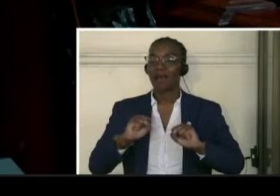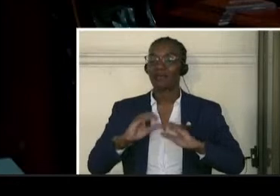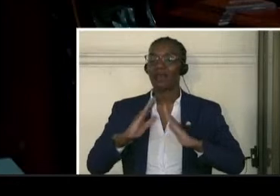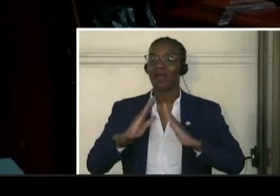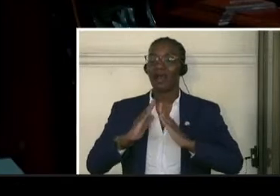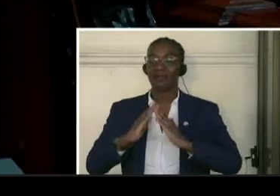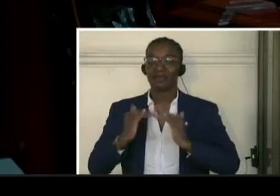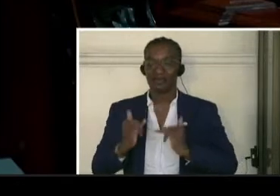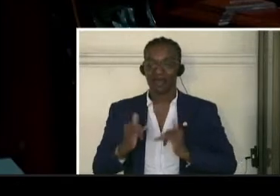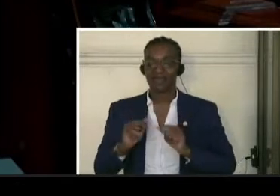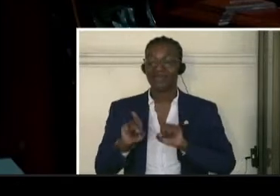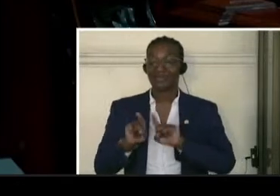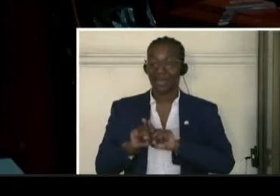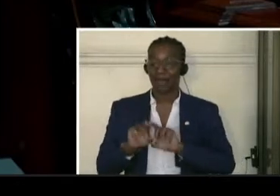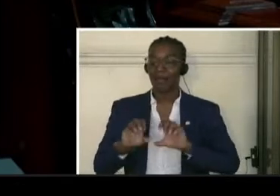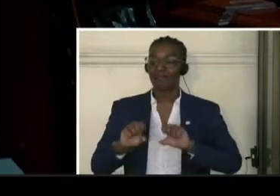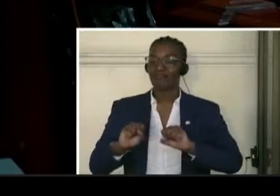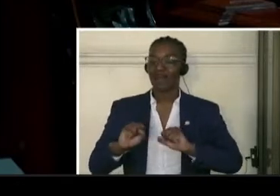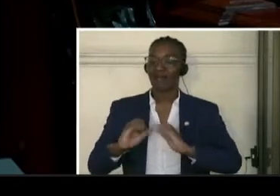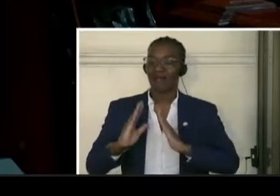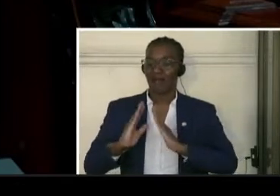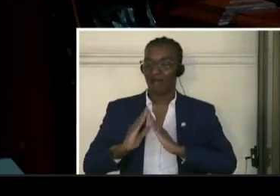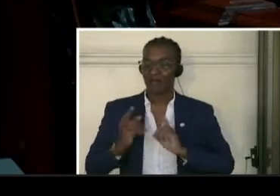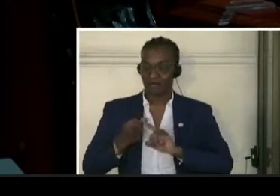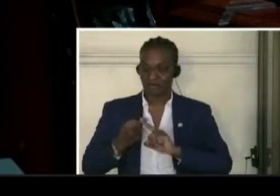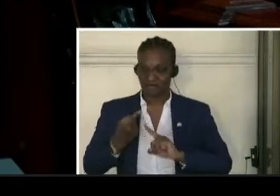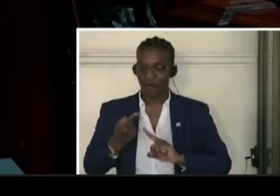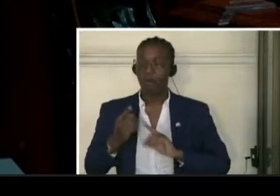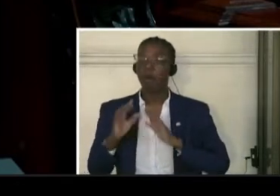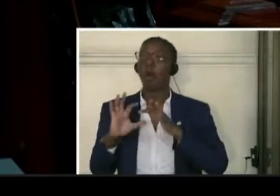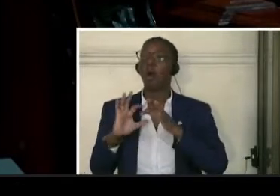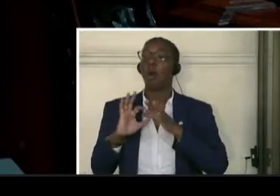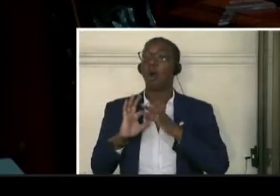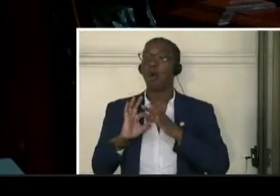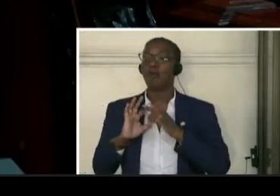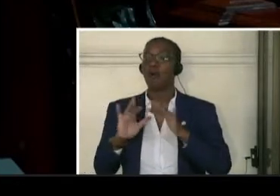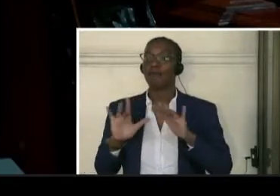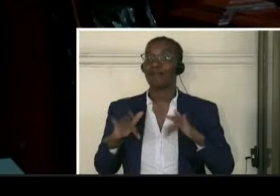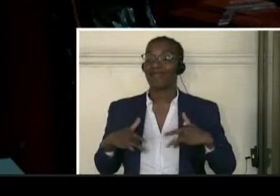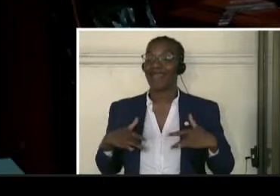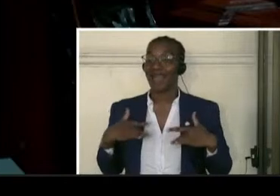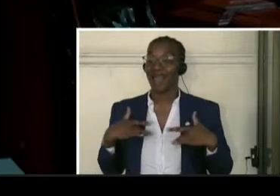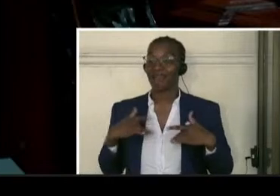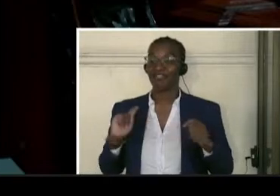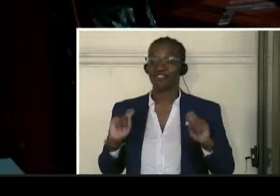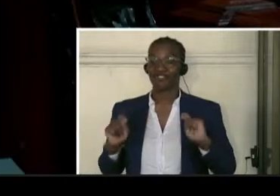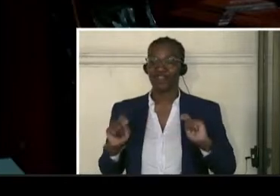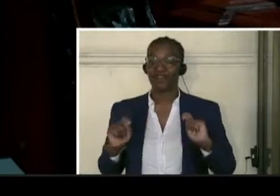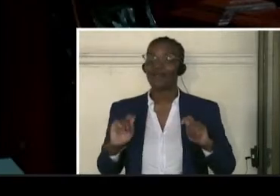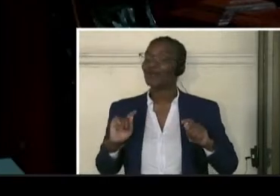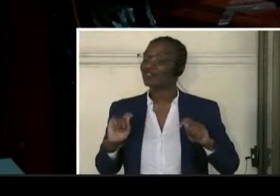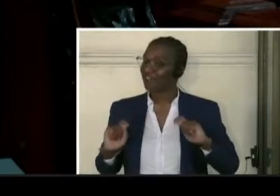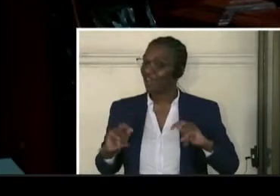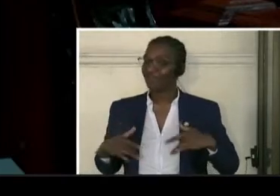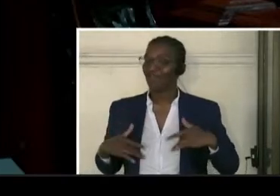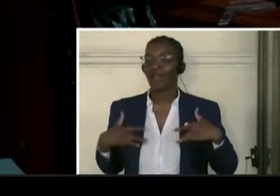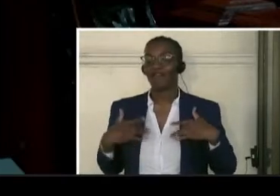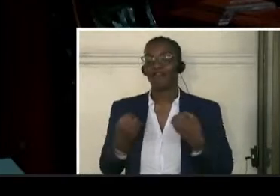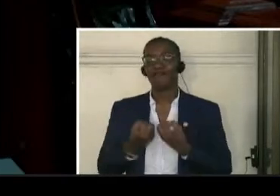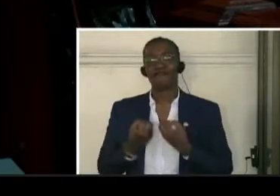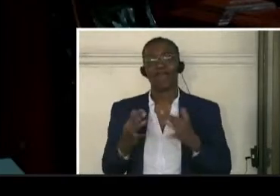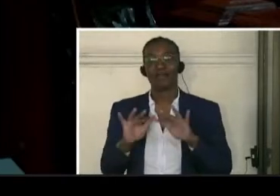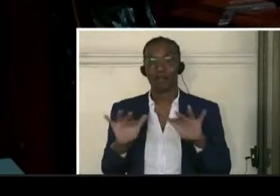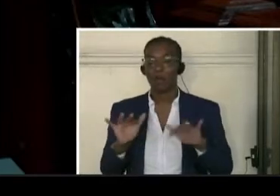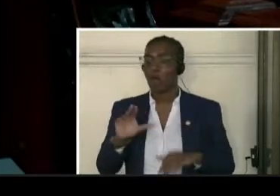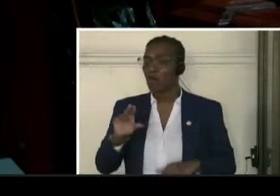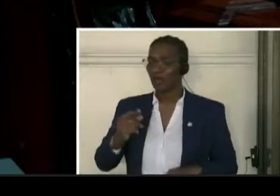under, it's the very same mud houses that I'm coming from at home. But the life has changed, and we have changed the lives of many people,